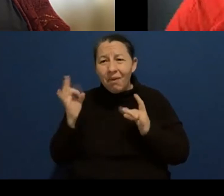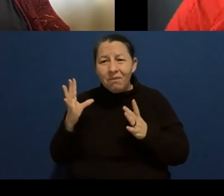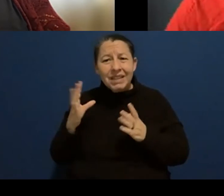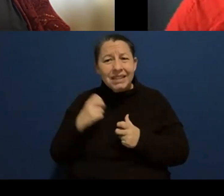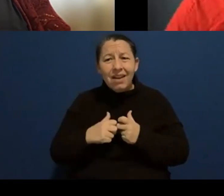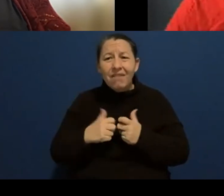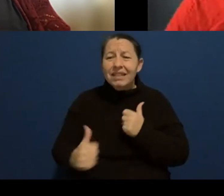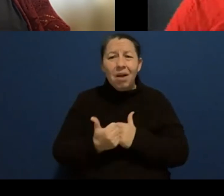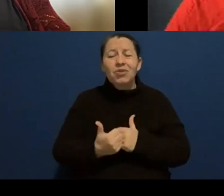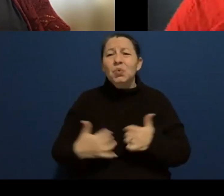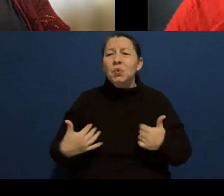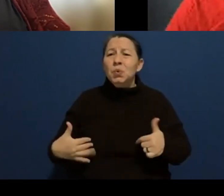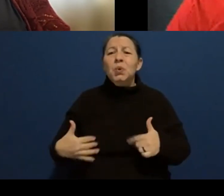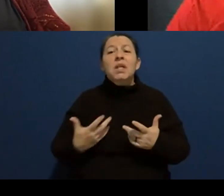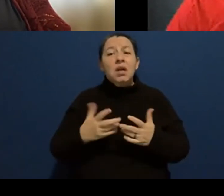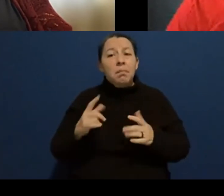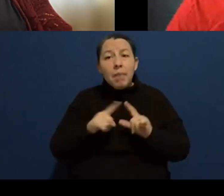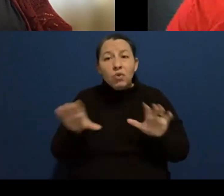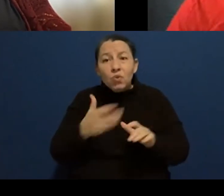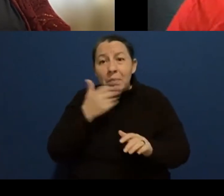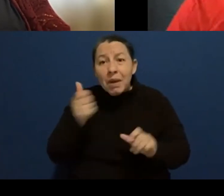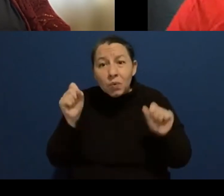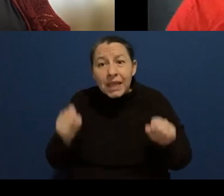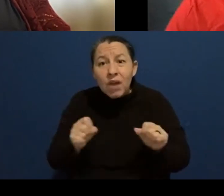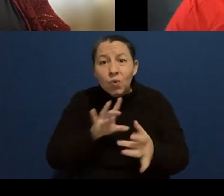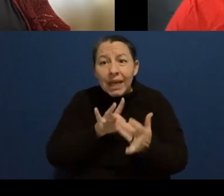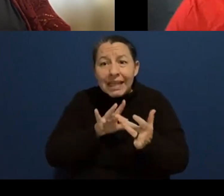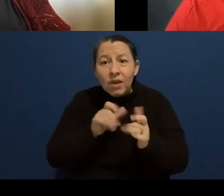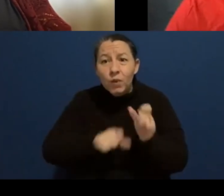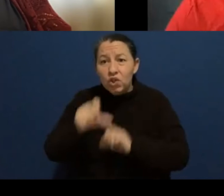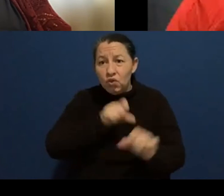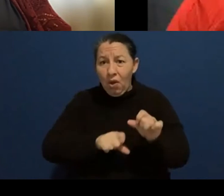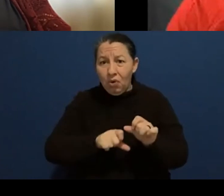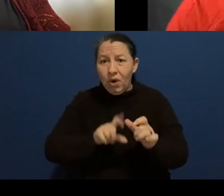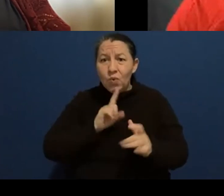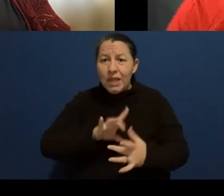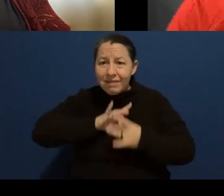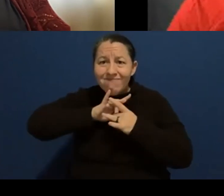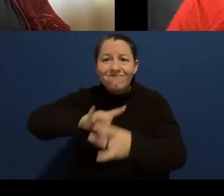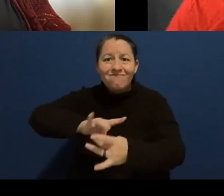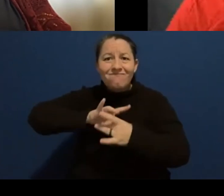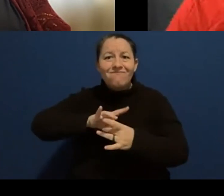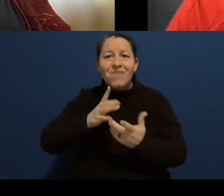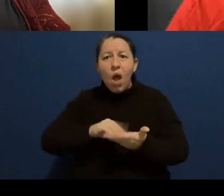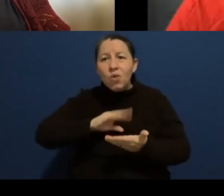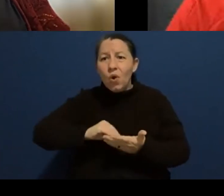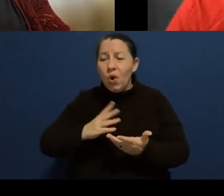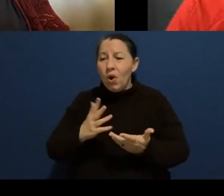and do our best to connect with one another and learn to be